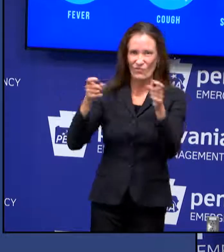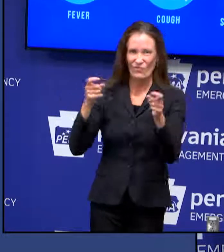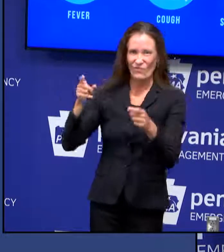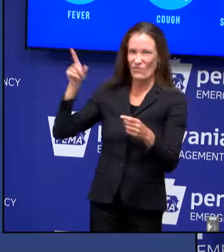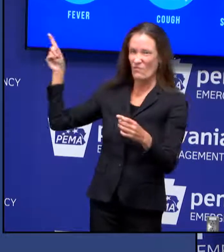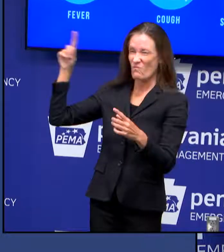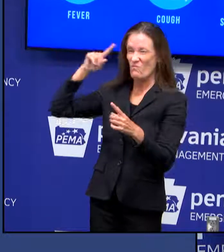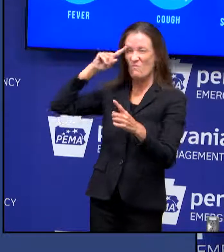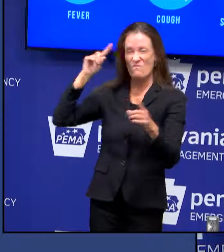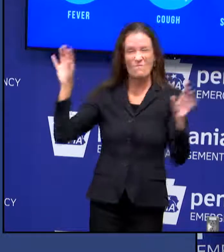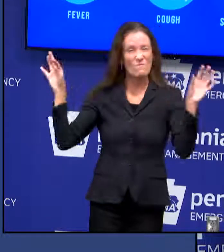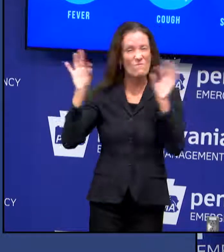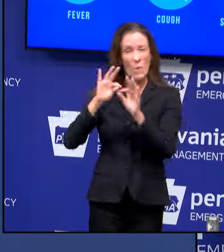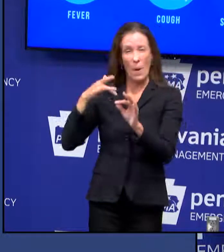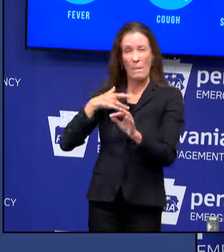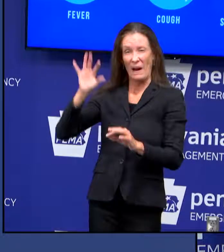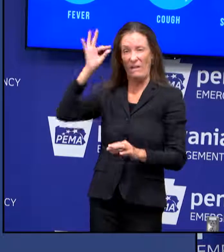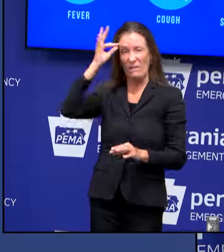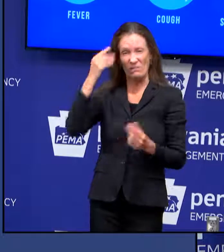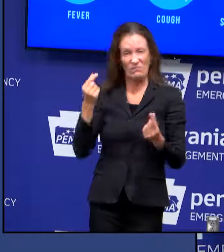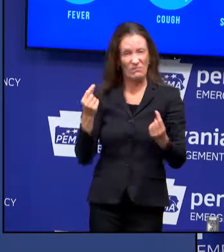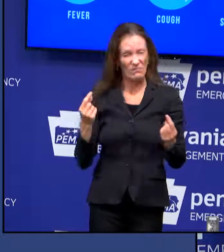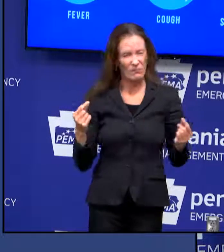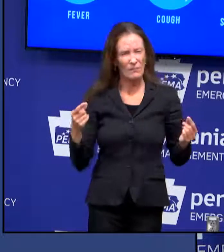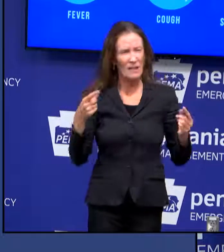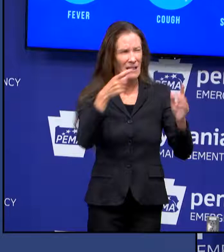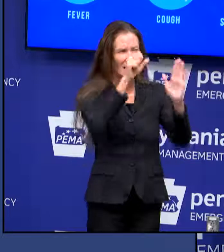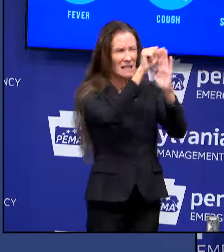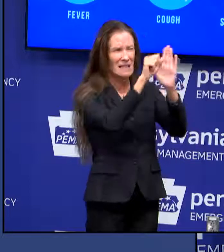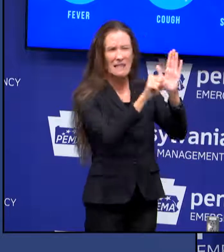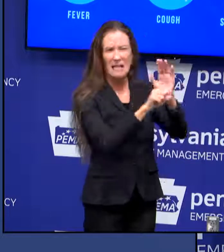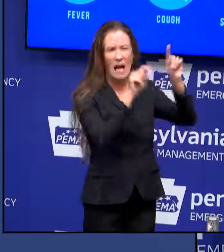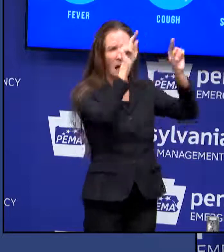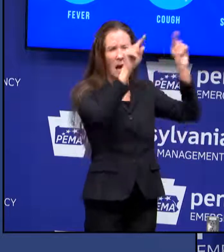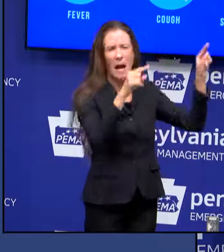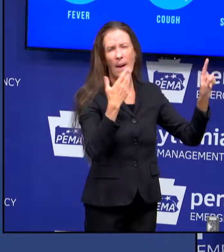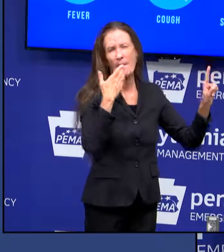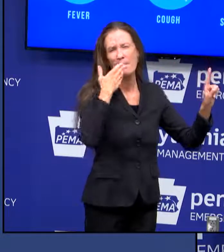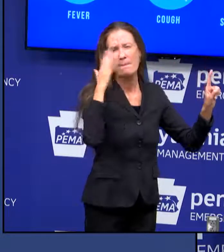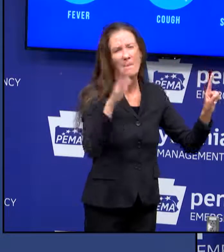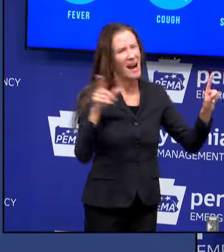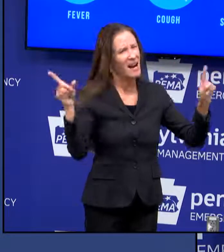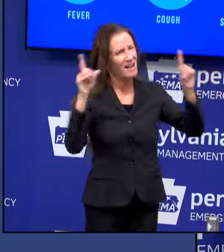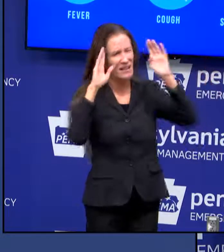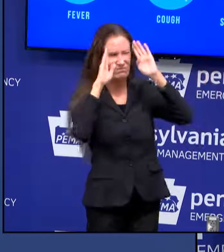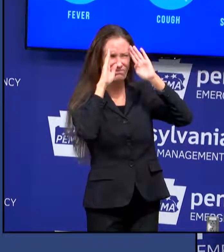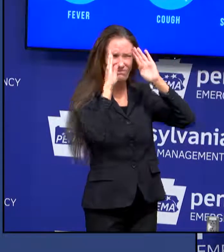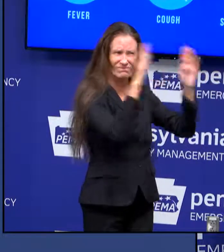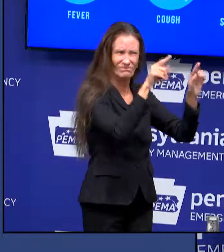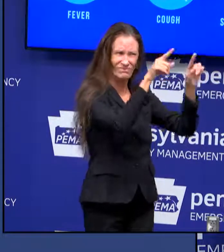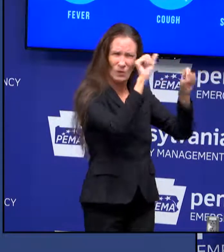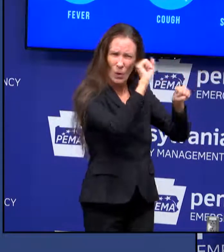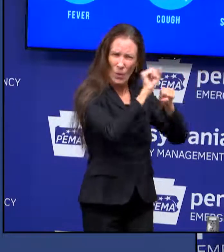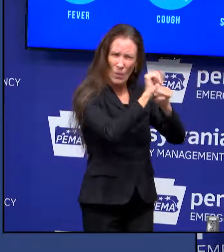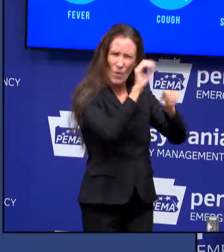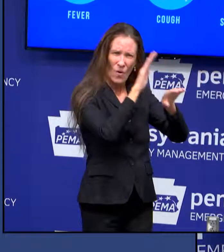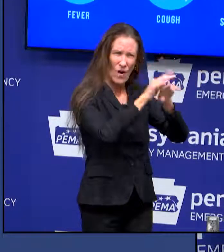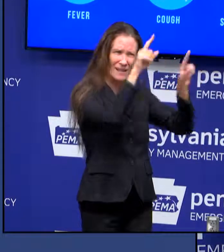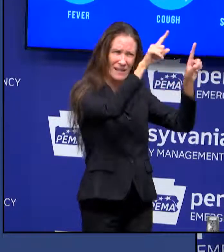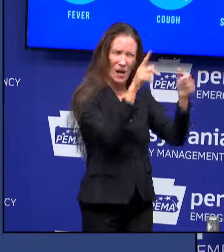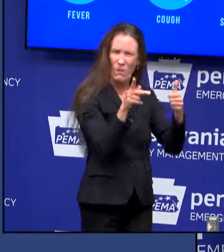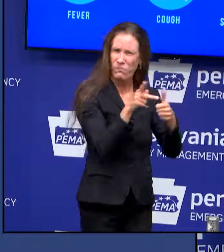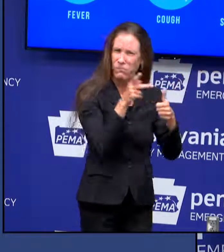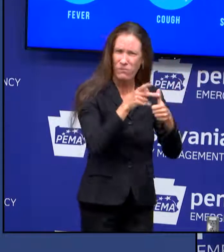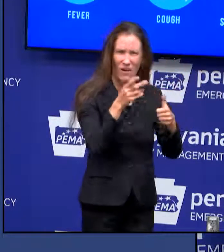outbreaks that they are concerned about, and we know that they have priority in terms of LabCorp and Quest results going to those states, as well